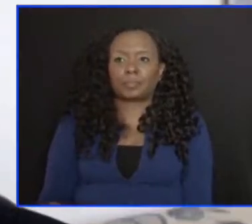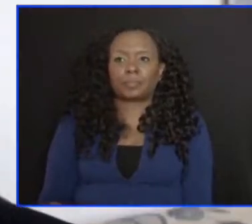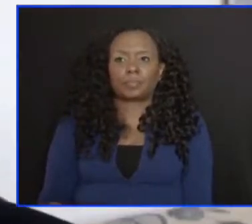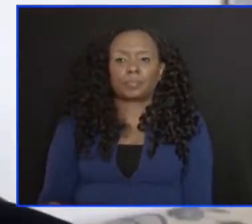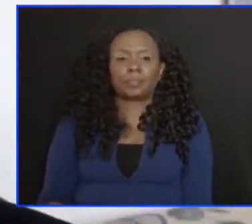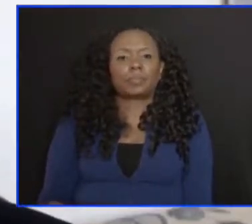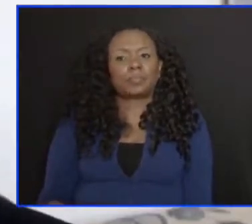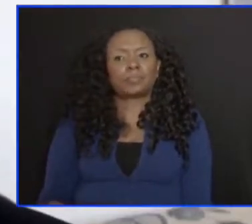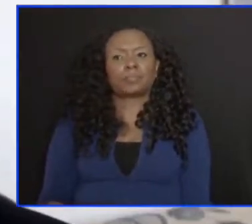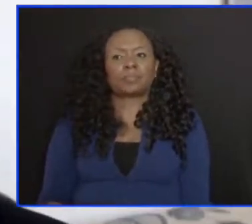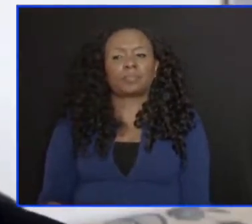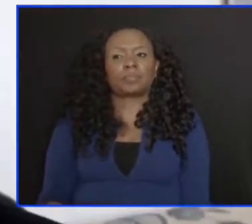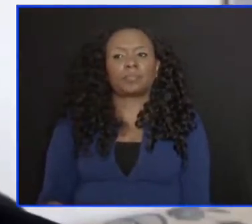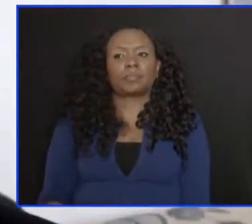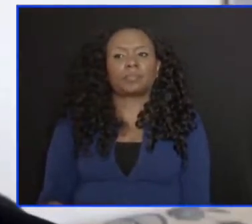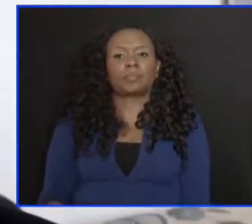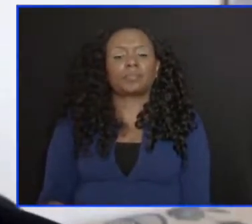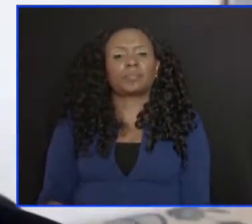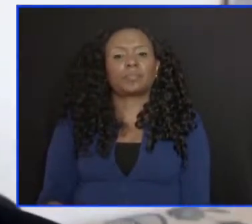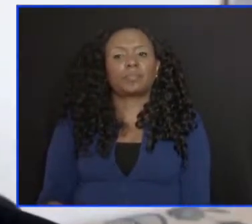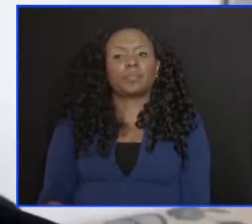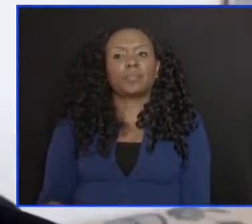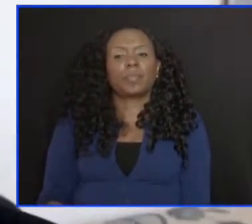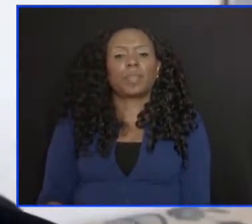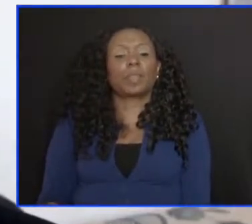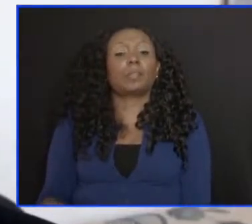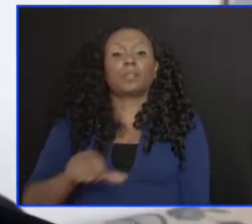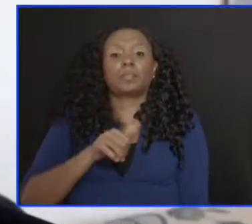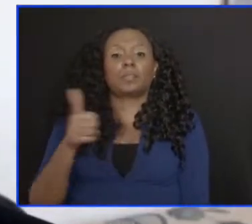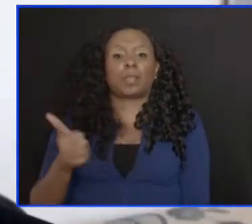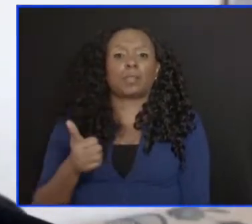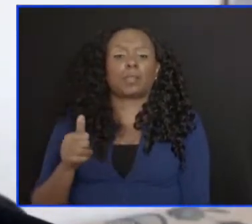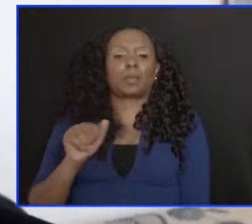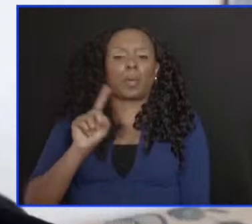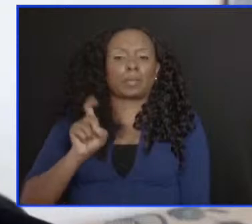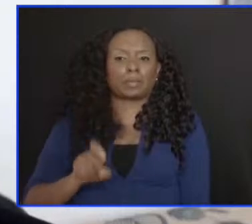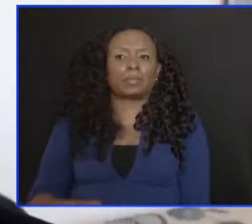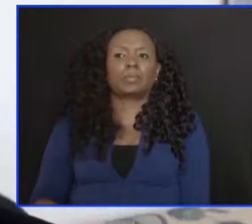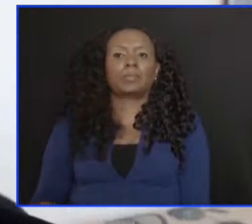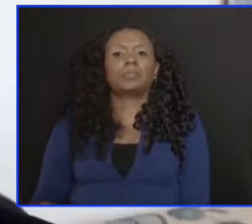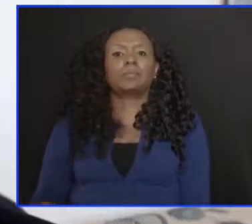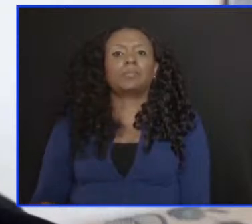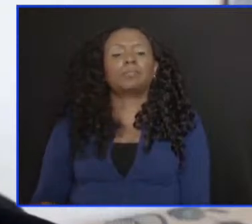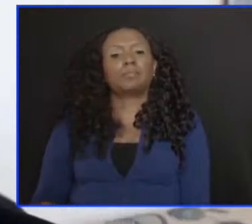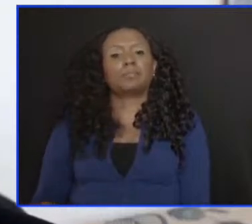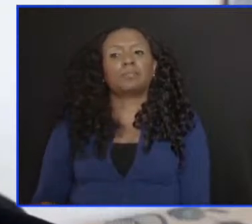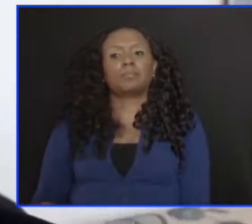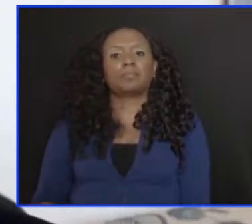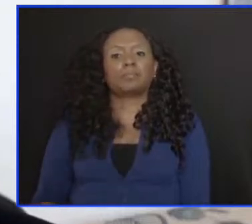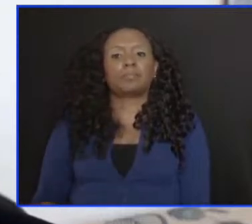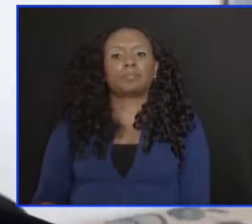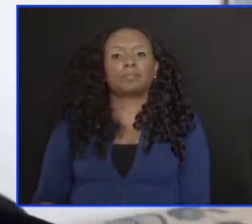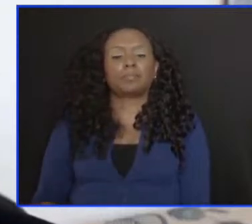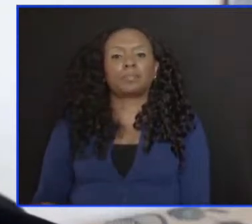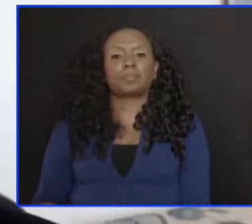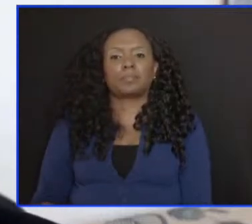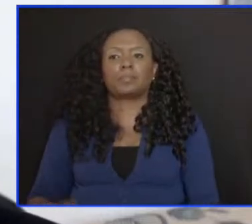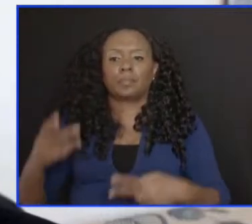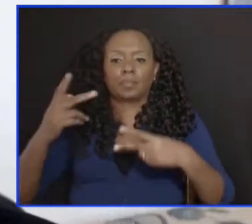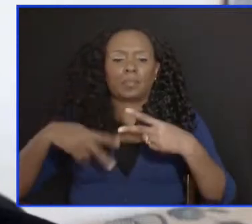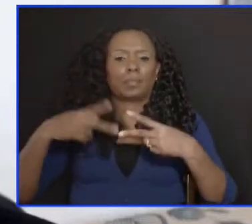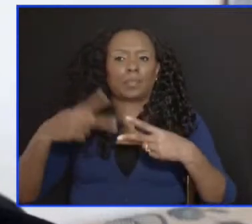This person writes that, bearing in mind what Dr. Forde and Dr. Anton Best said with the need for